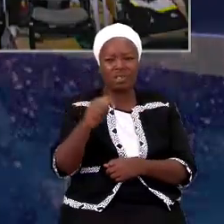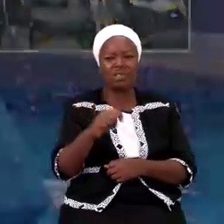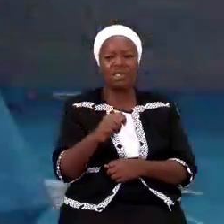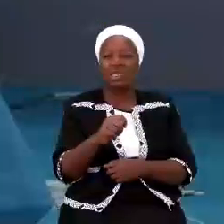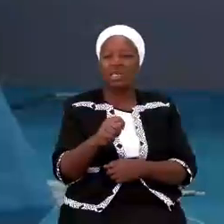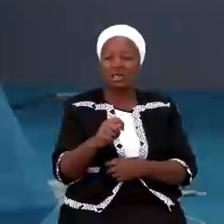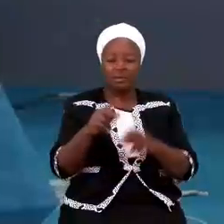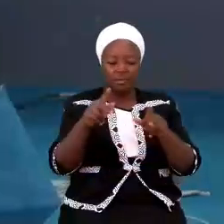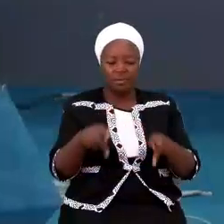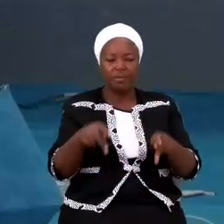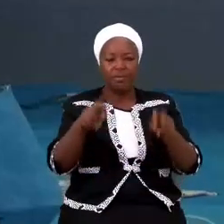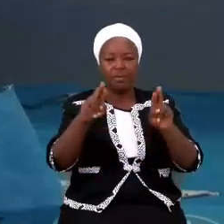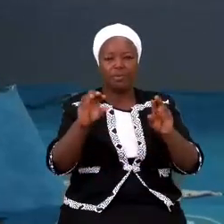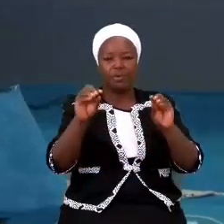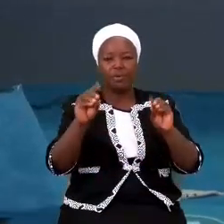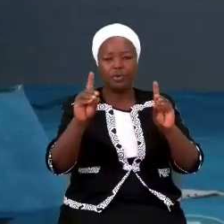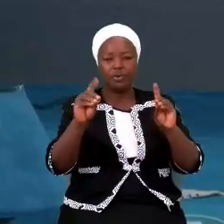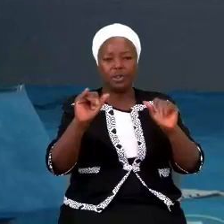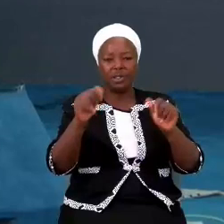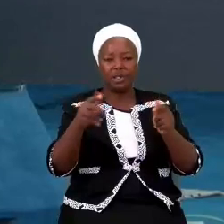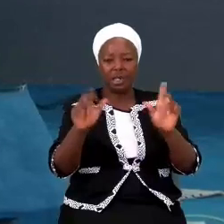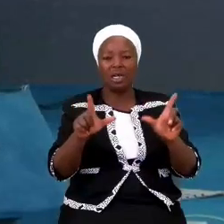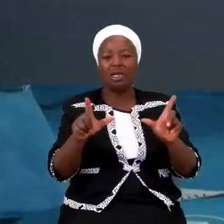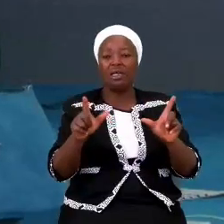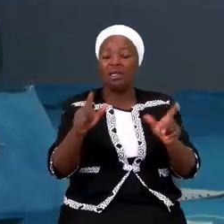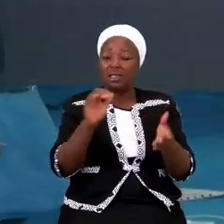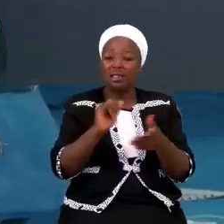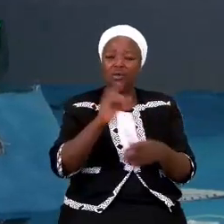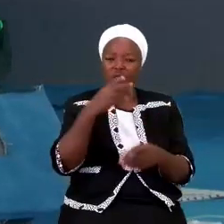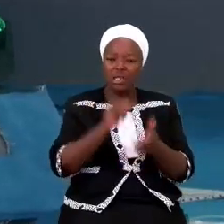he saw something outside, and the field